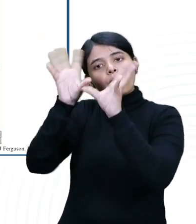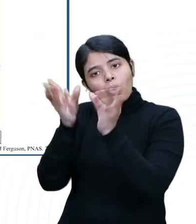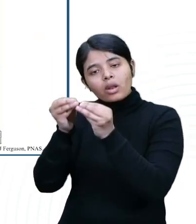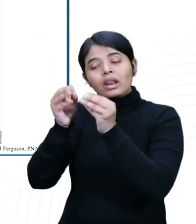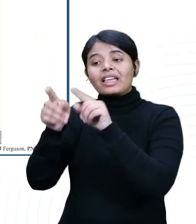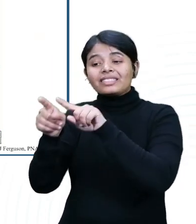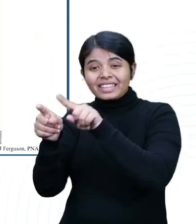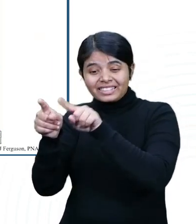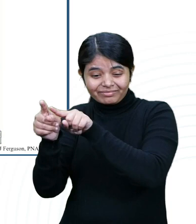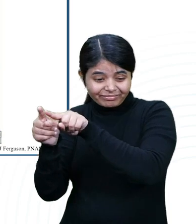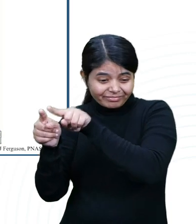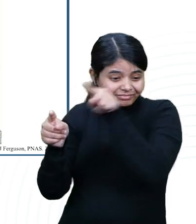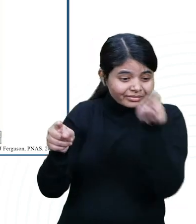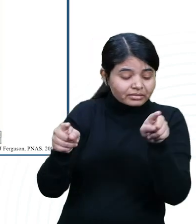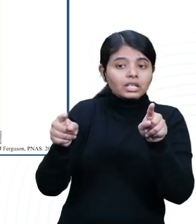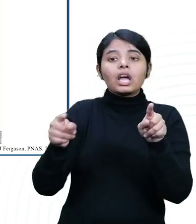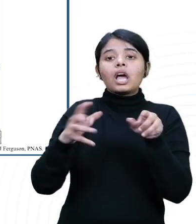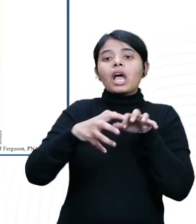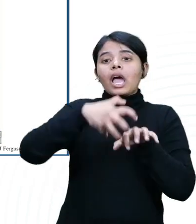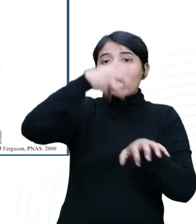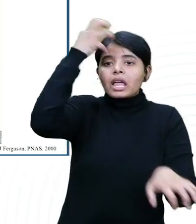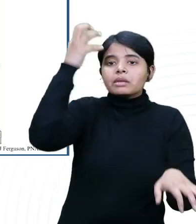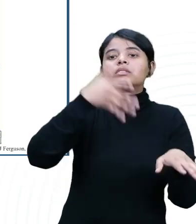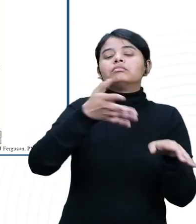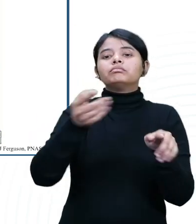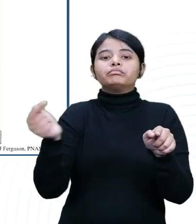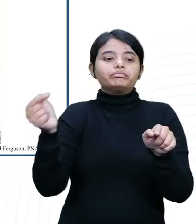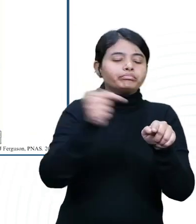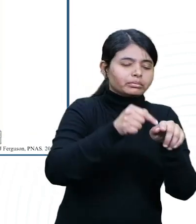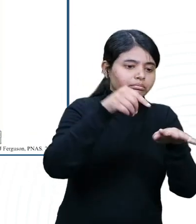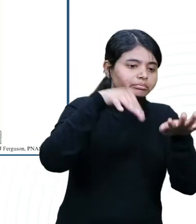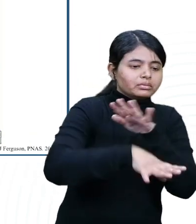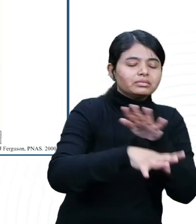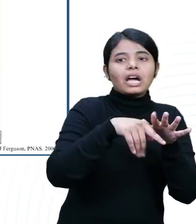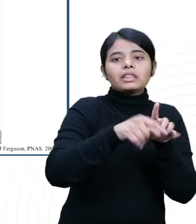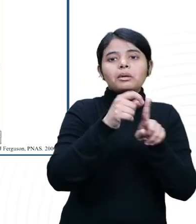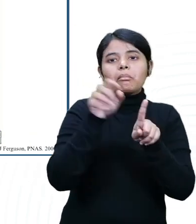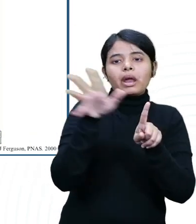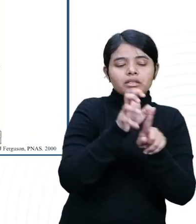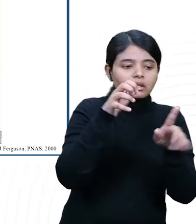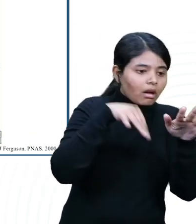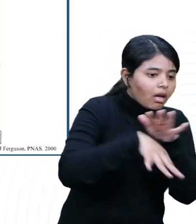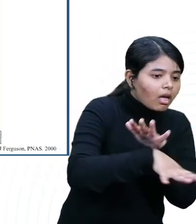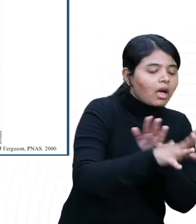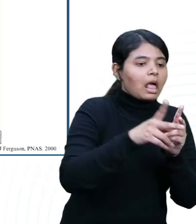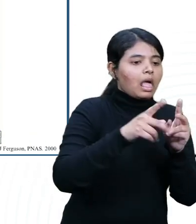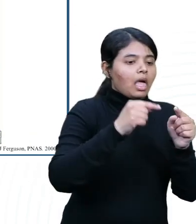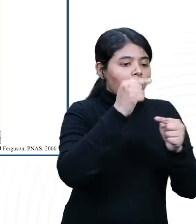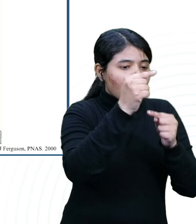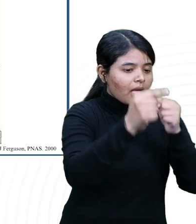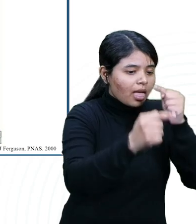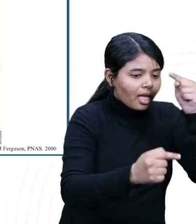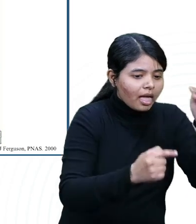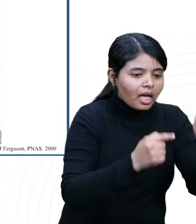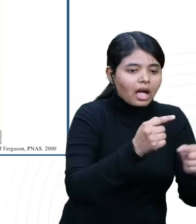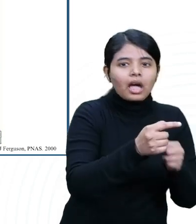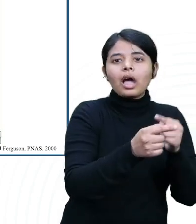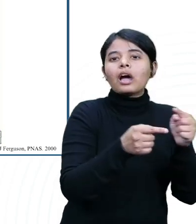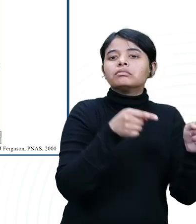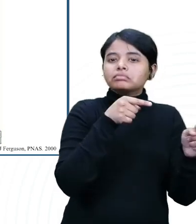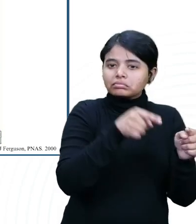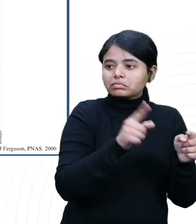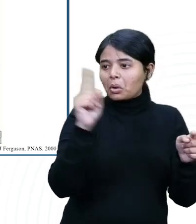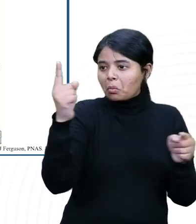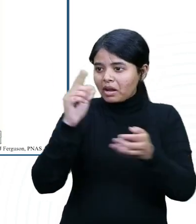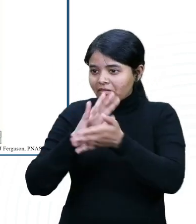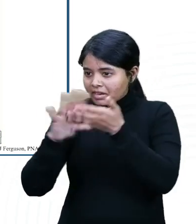form and procyclic form. The bloodstream form parasites express VSG, which is called variant